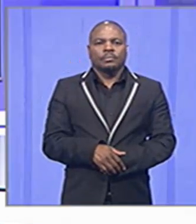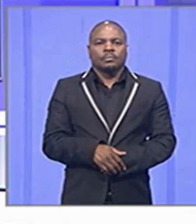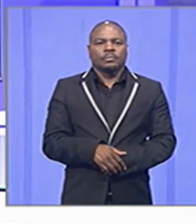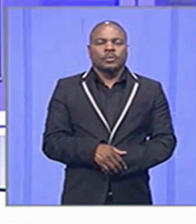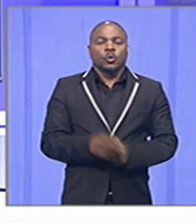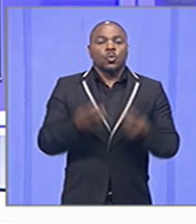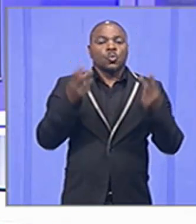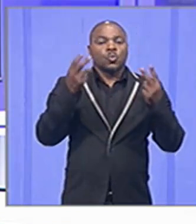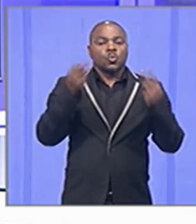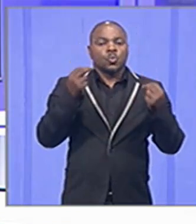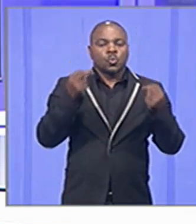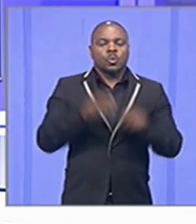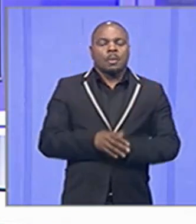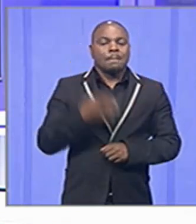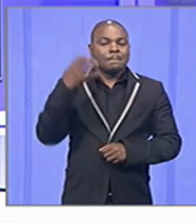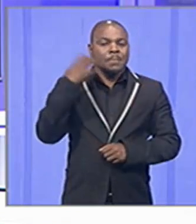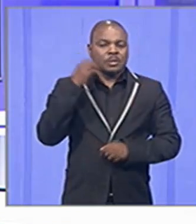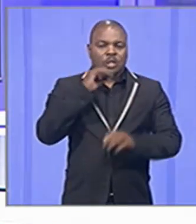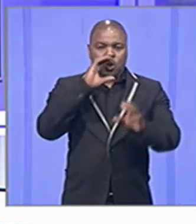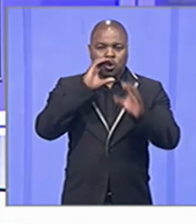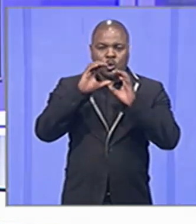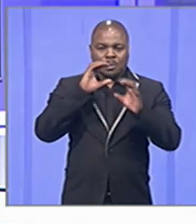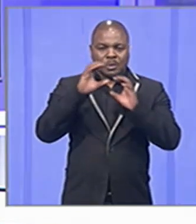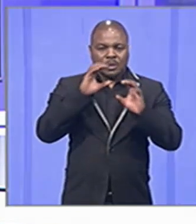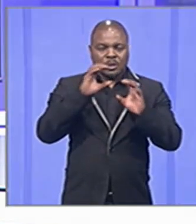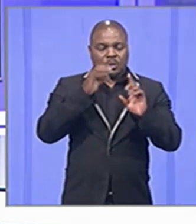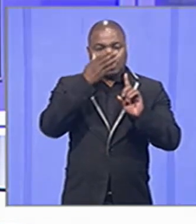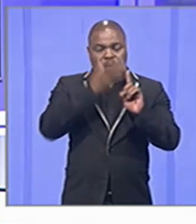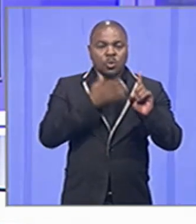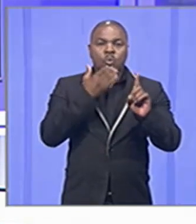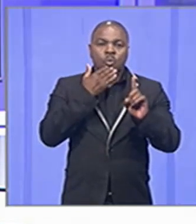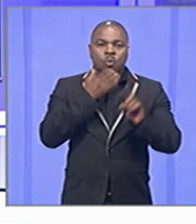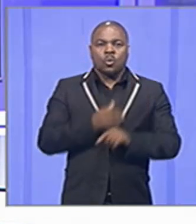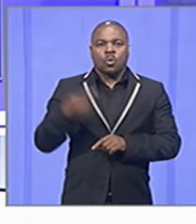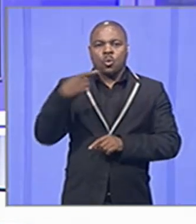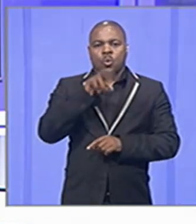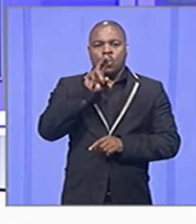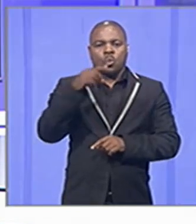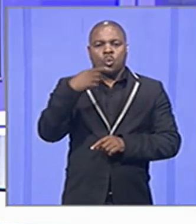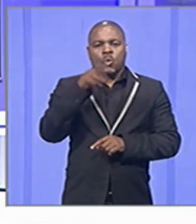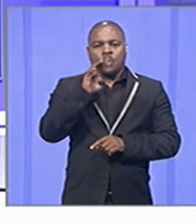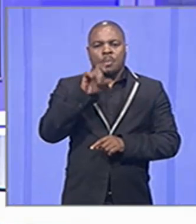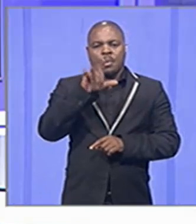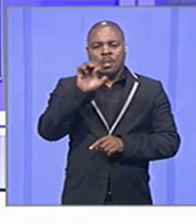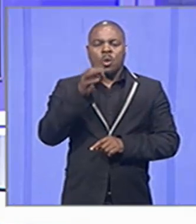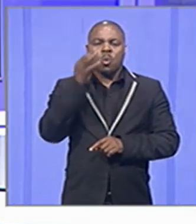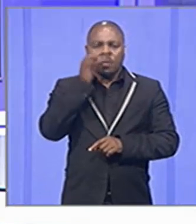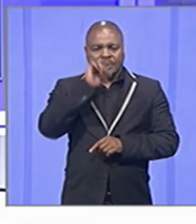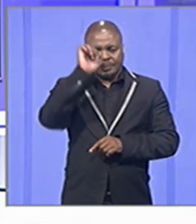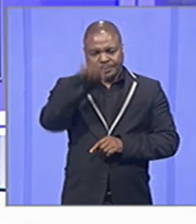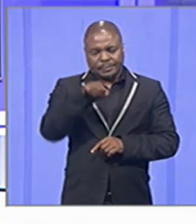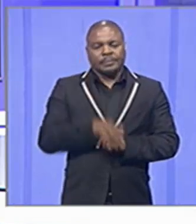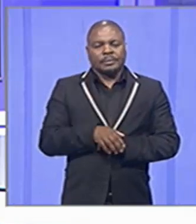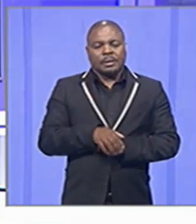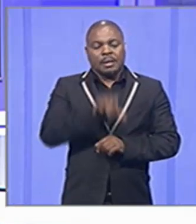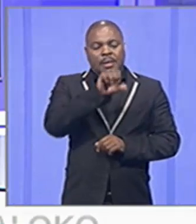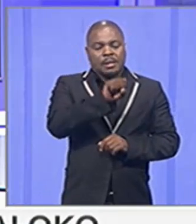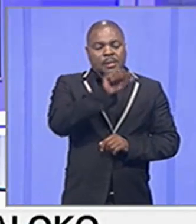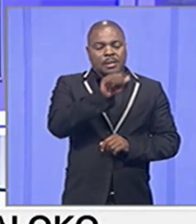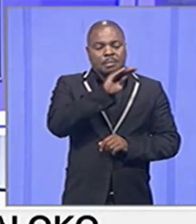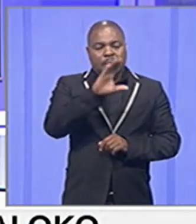Tona e ntšha ya kgoro ya dikgokaganyo le thekenoloji ya digital e le go Mondli Kungubele o a dumela gore tiego ya go thalwa ga